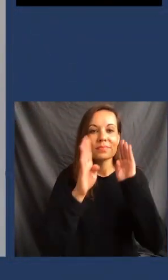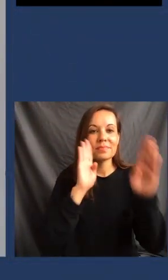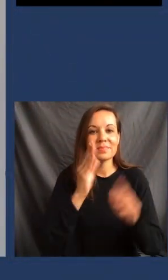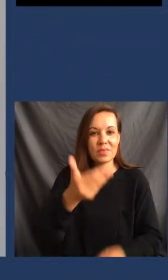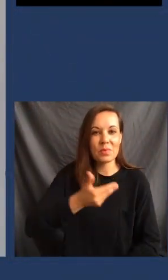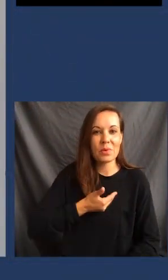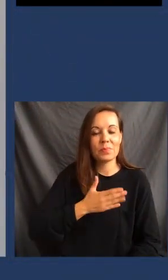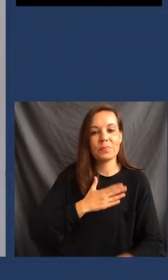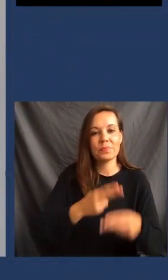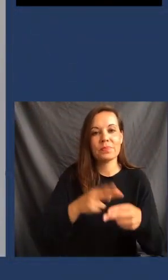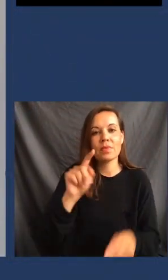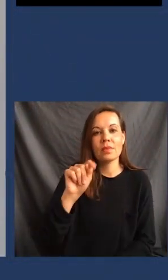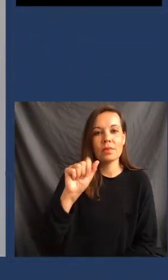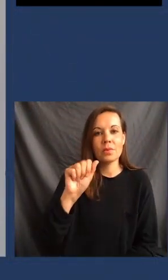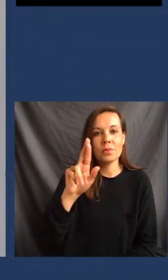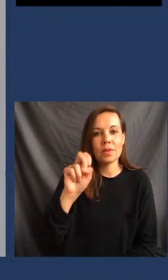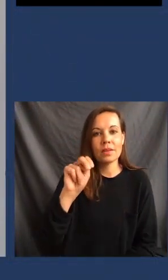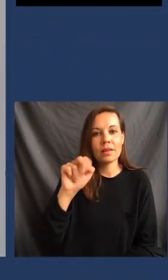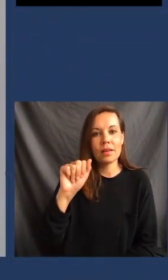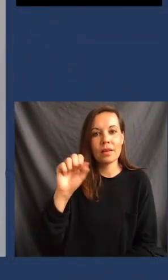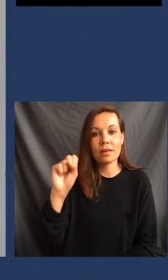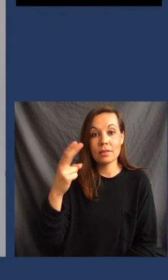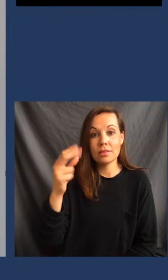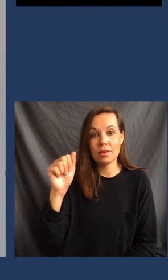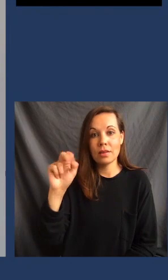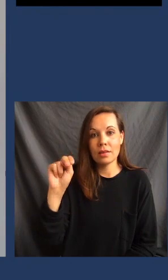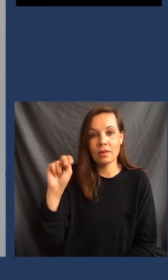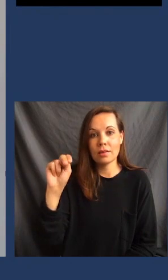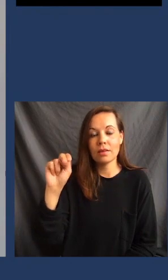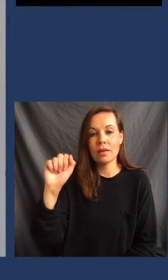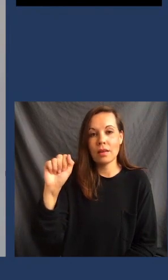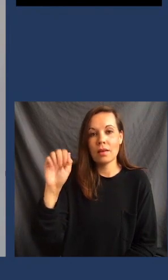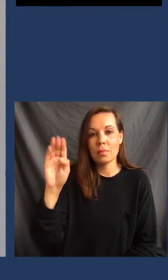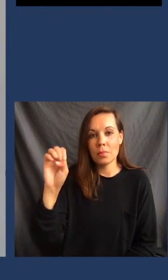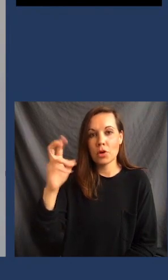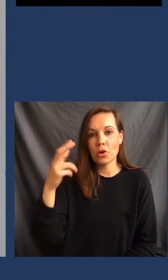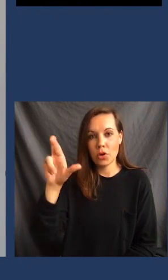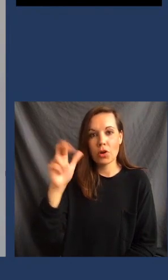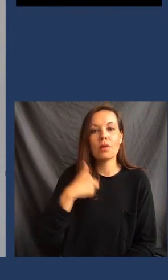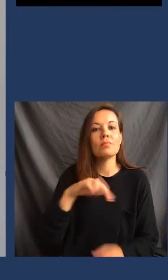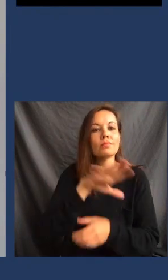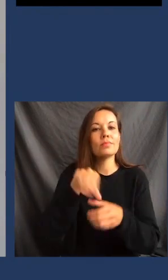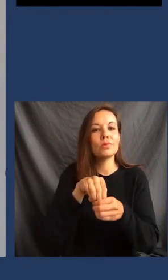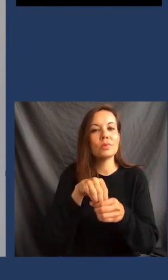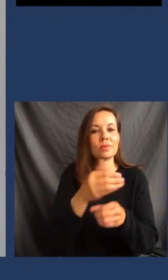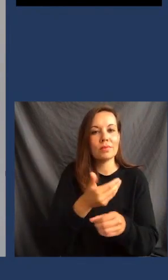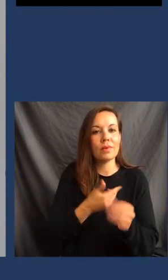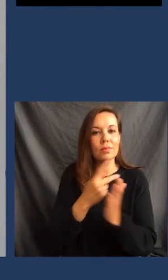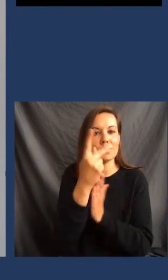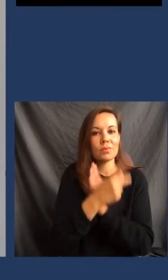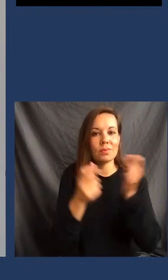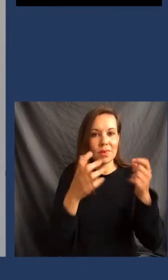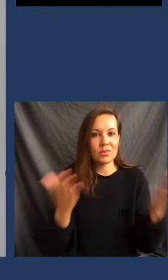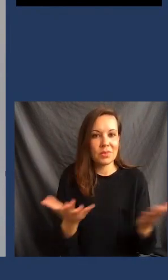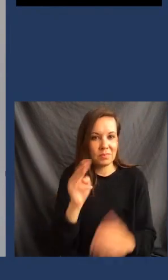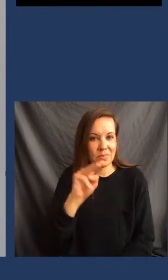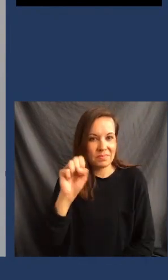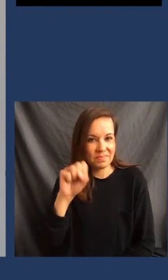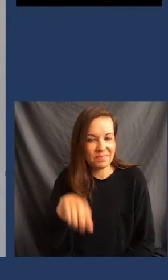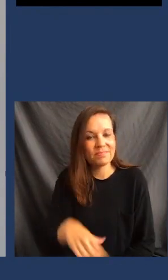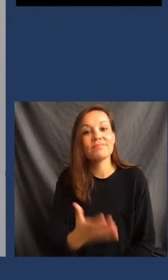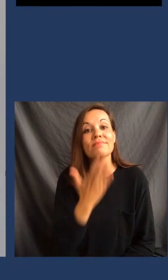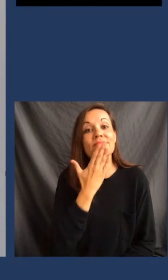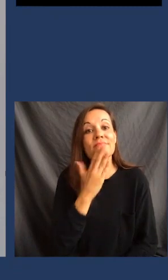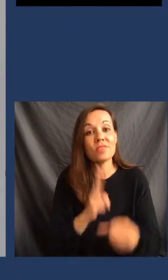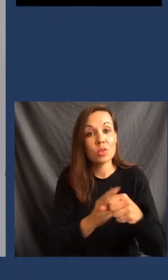Hi and welcome. My name is Tarena Shanaberger and I am an Inclusive Hiring Program Manager at Microsoft. Today I want to thank you